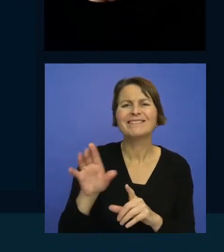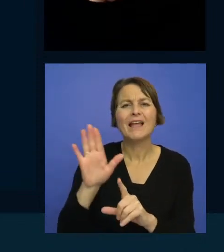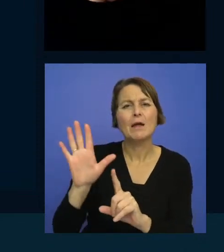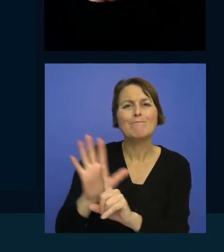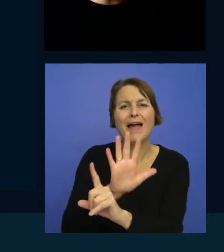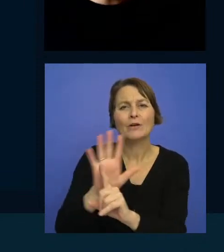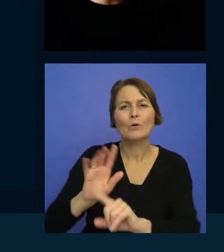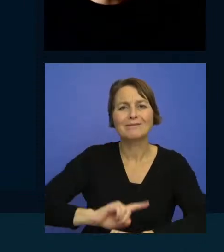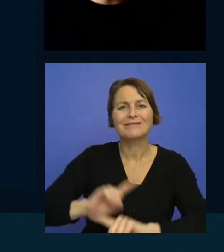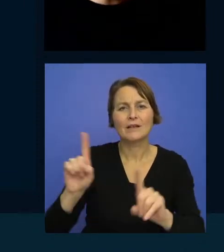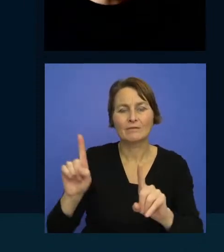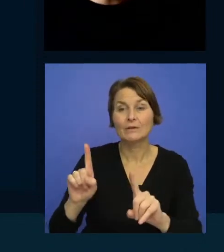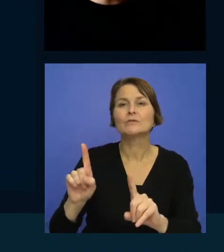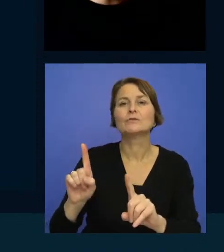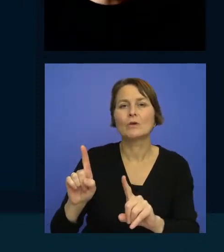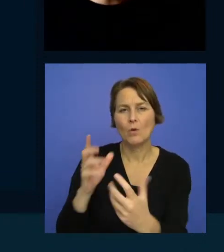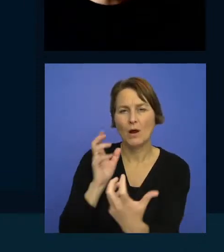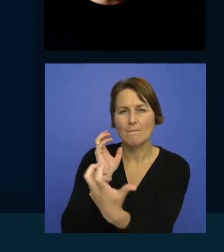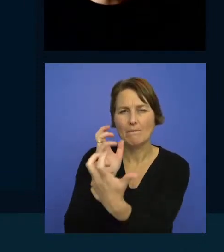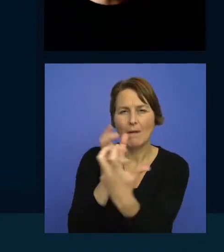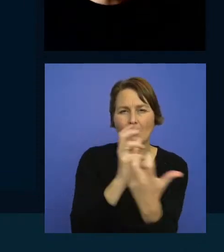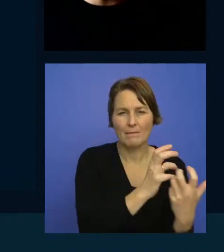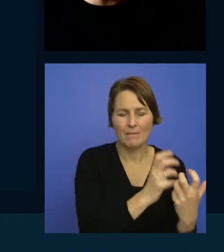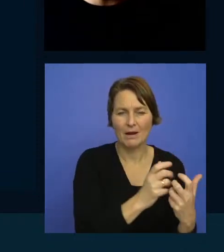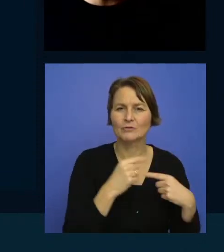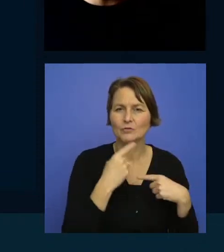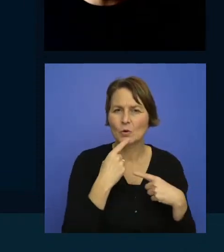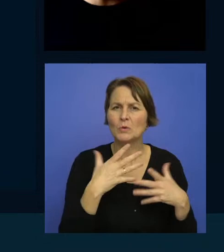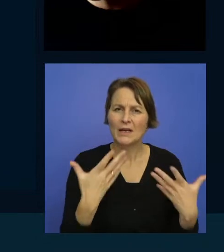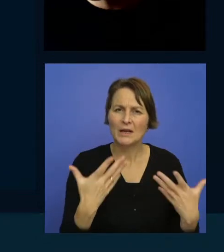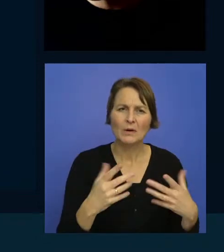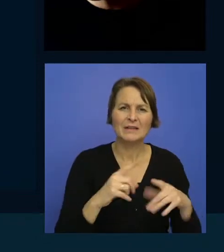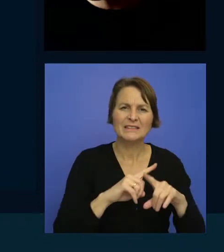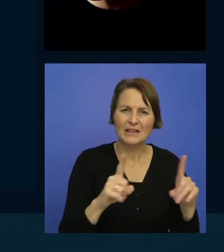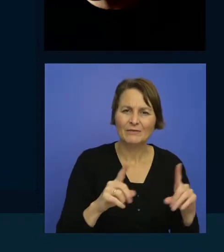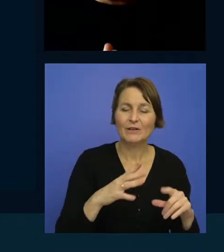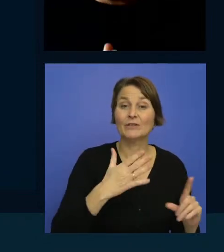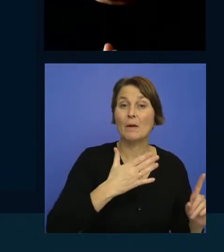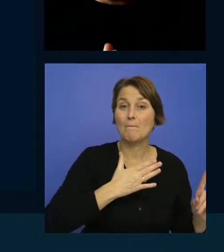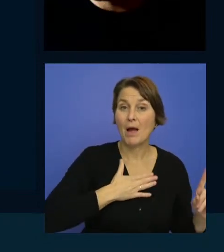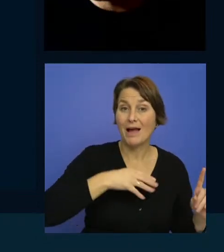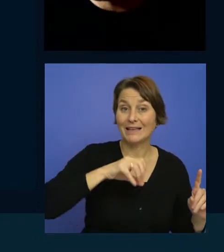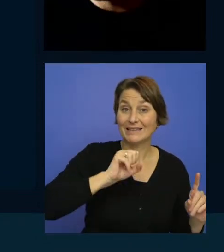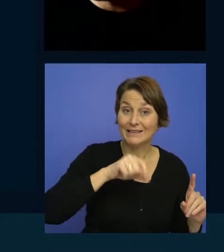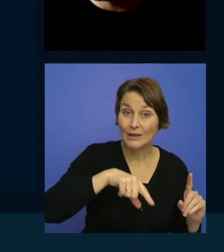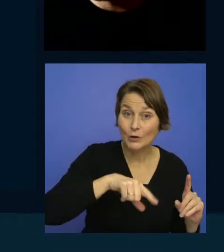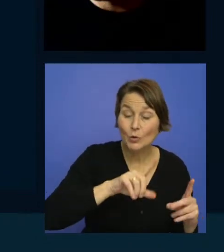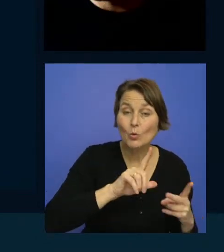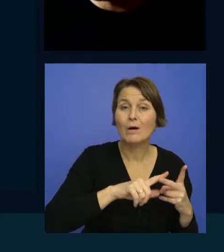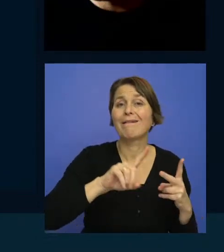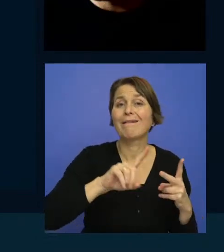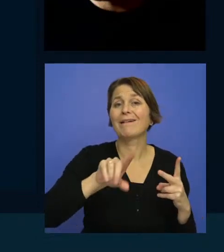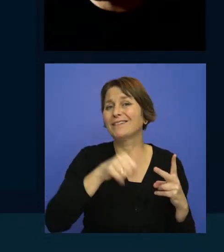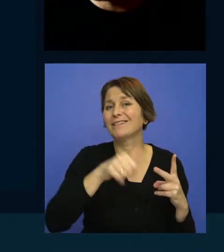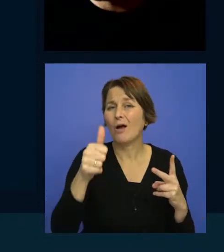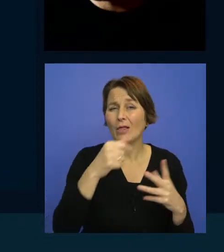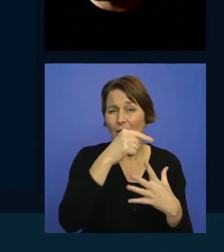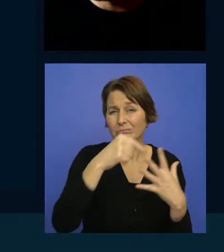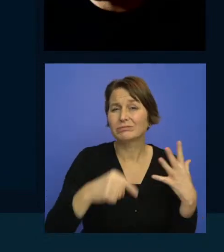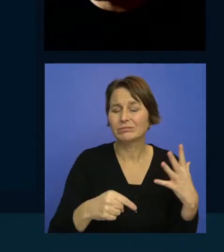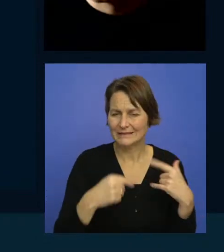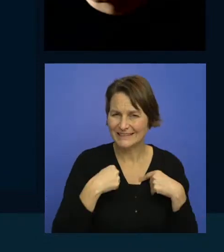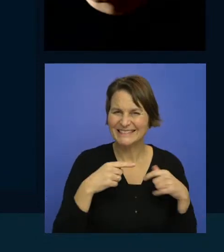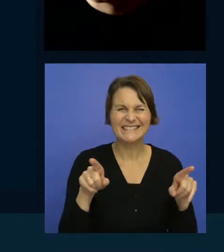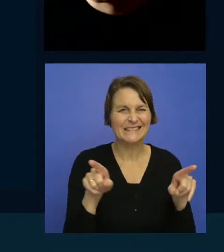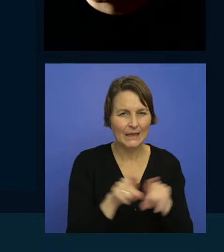pretty significantly in, Postgres, MySQL, and MariaDB on the same foundation for